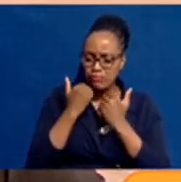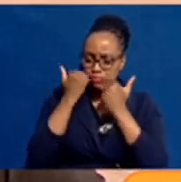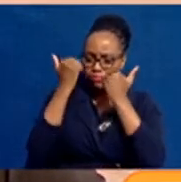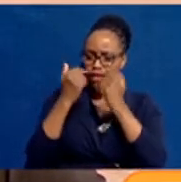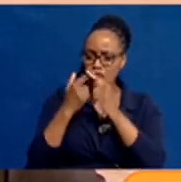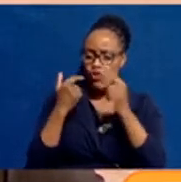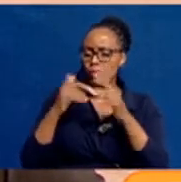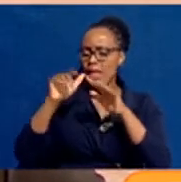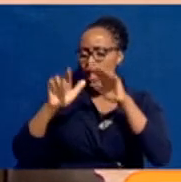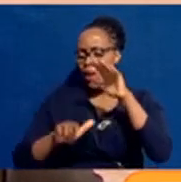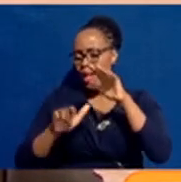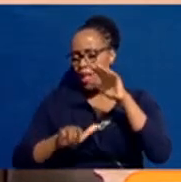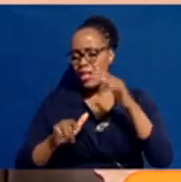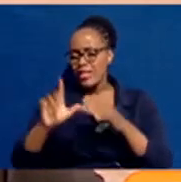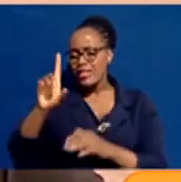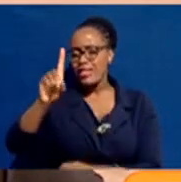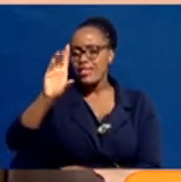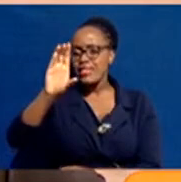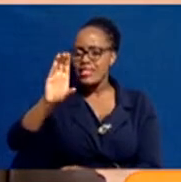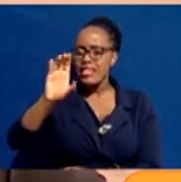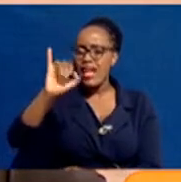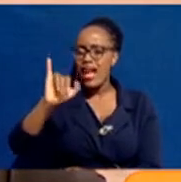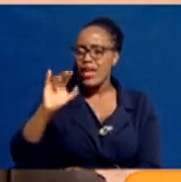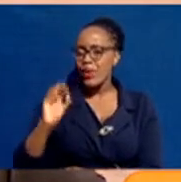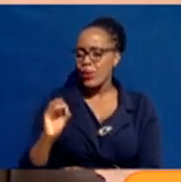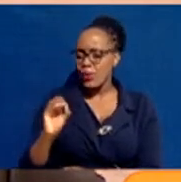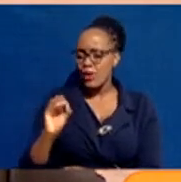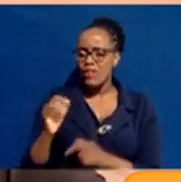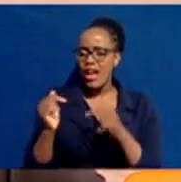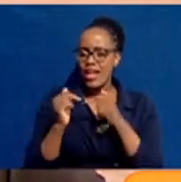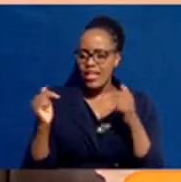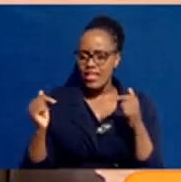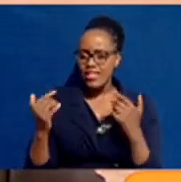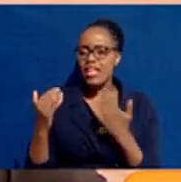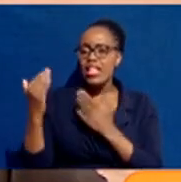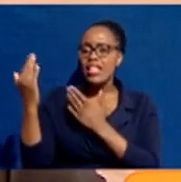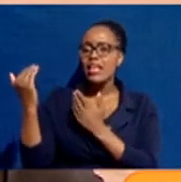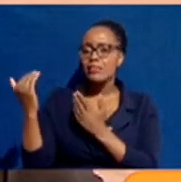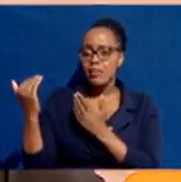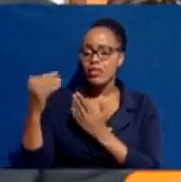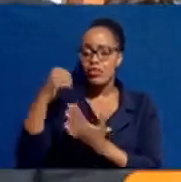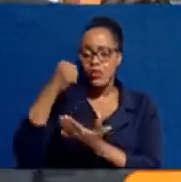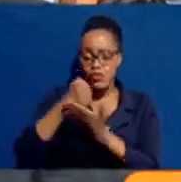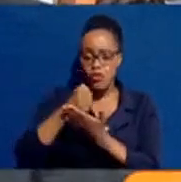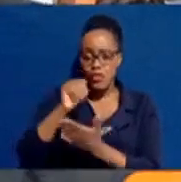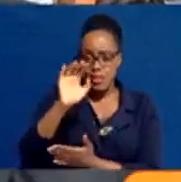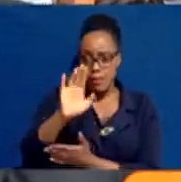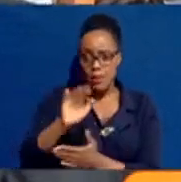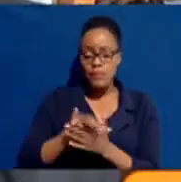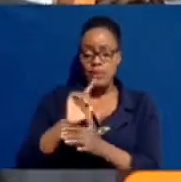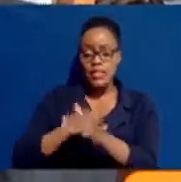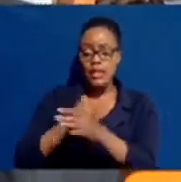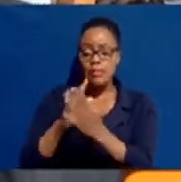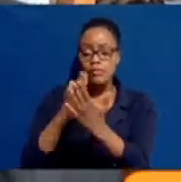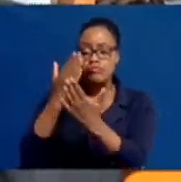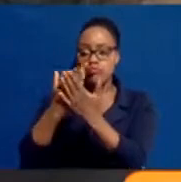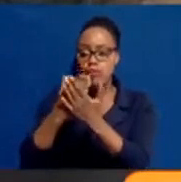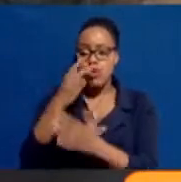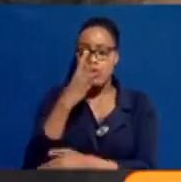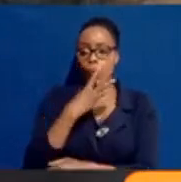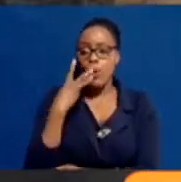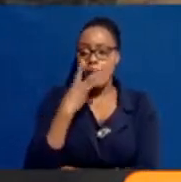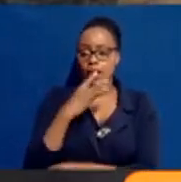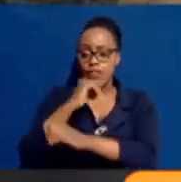his junior, the DCIO, contrary to expectations of the office. During submissions on Wednesday,